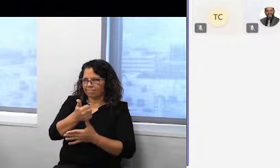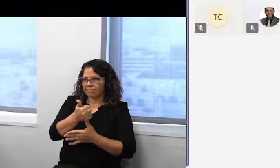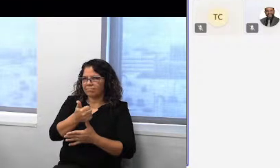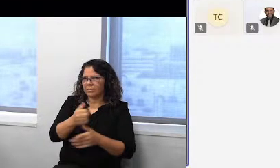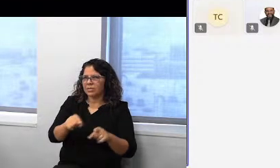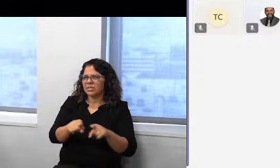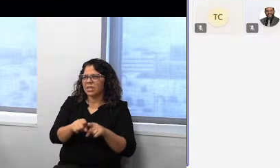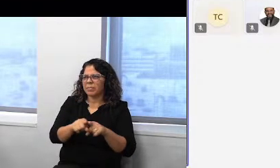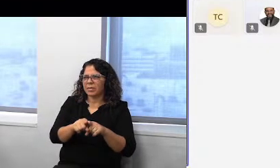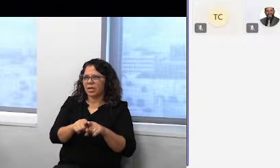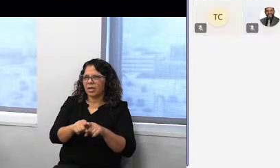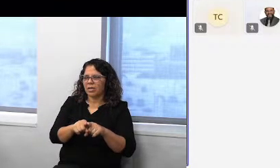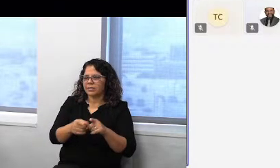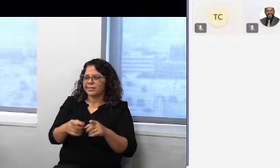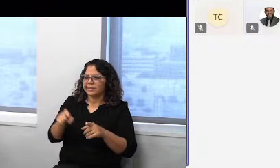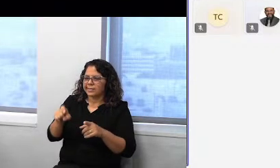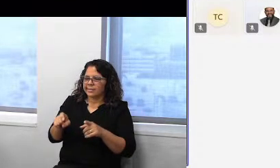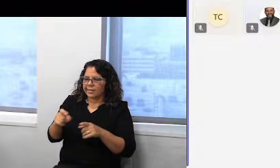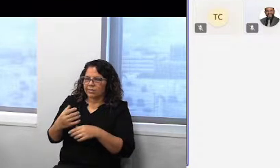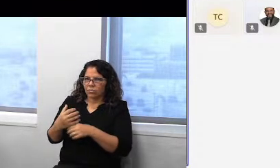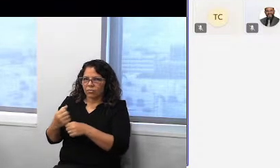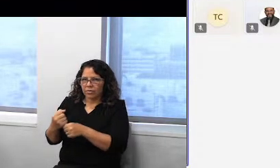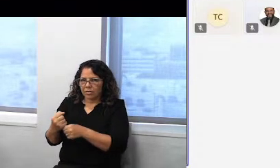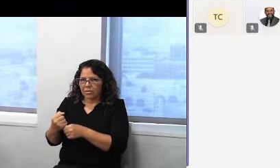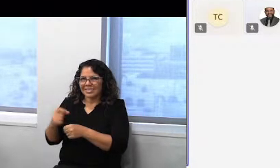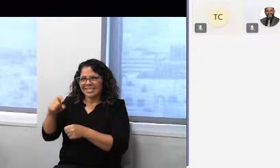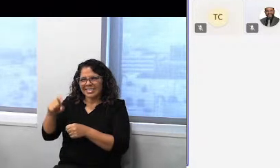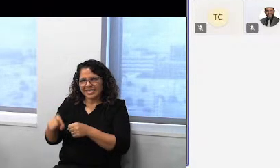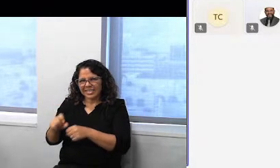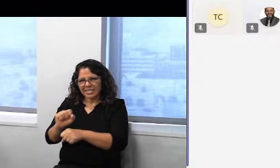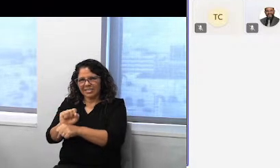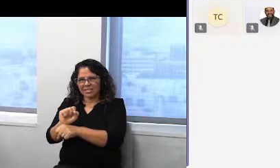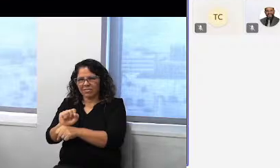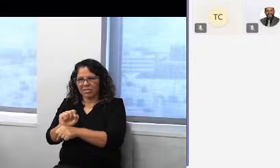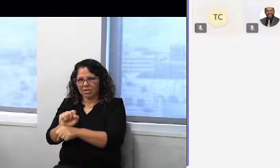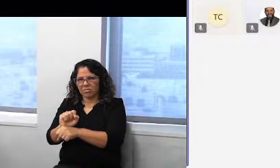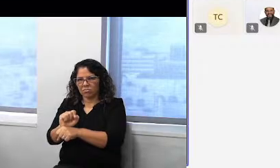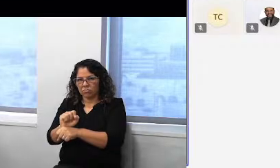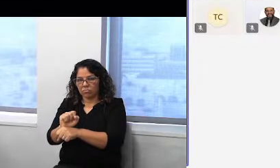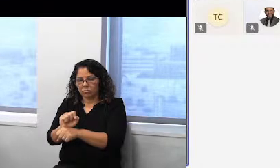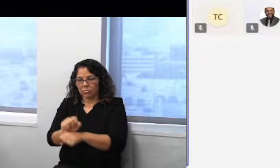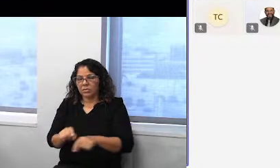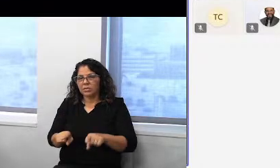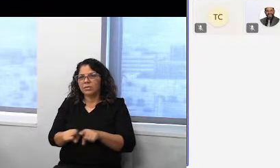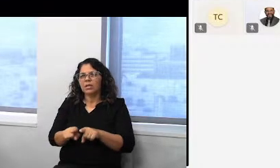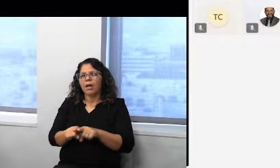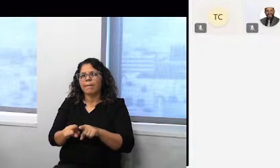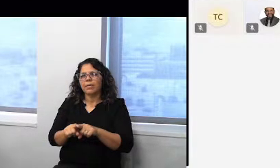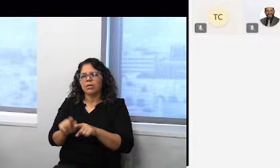be addressed. And then there's also, the longer-term,